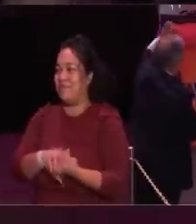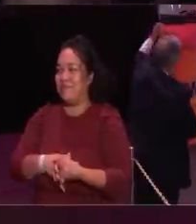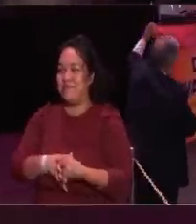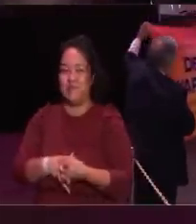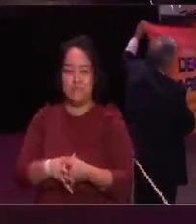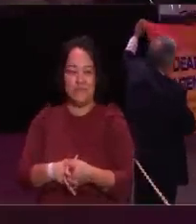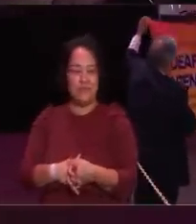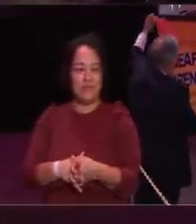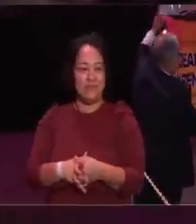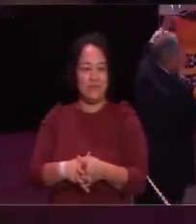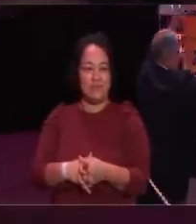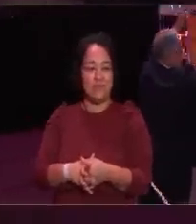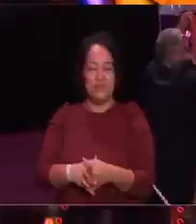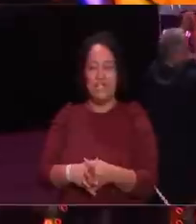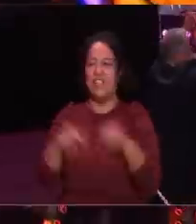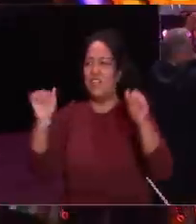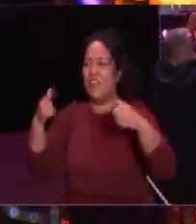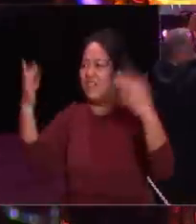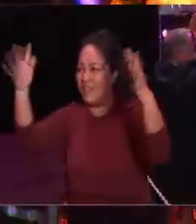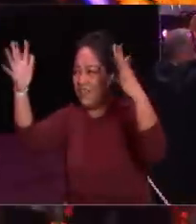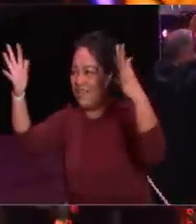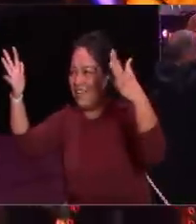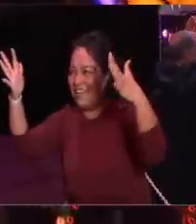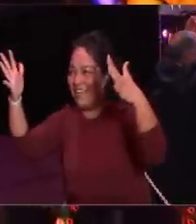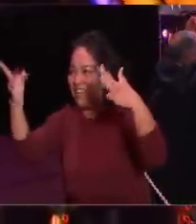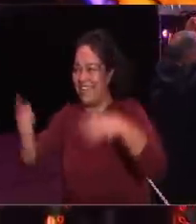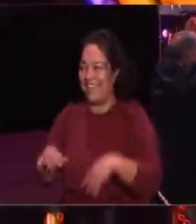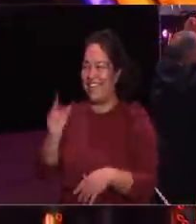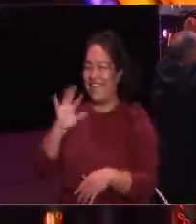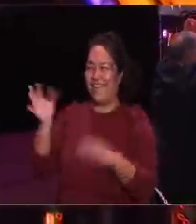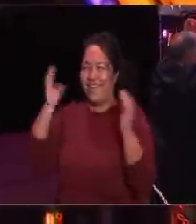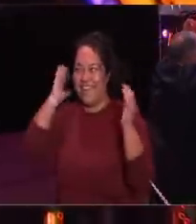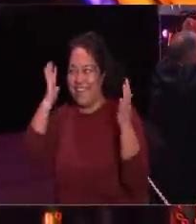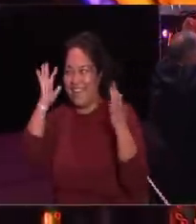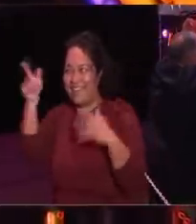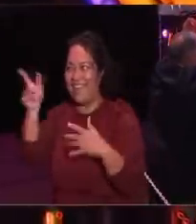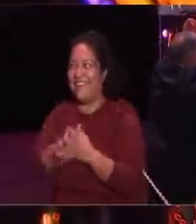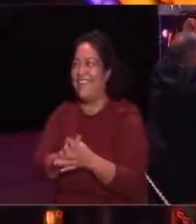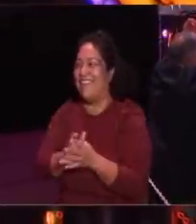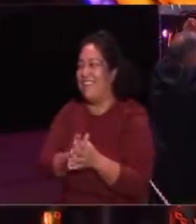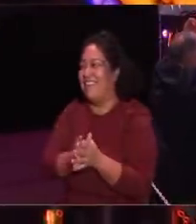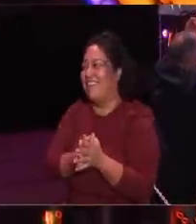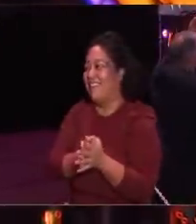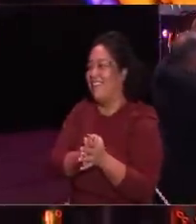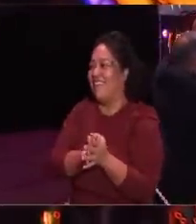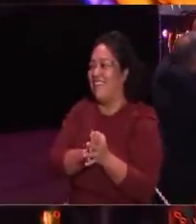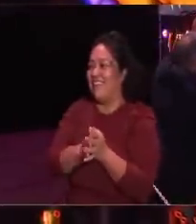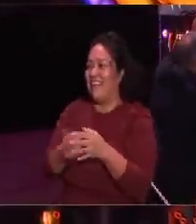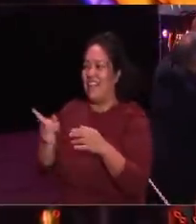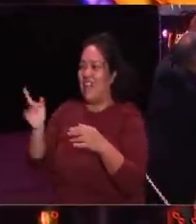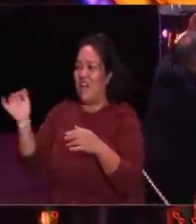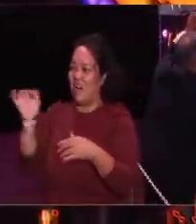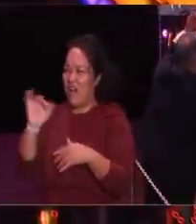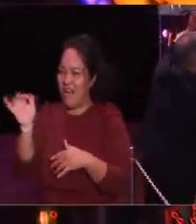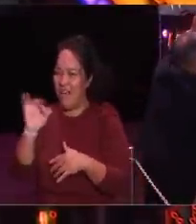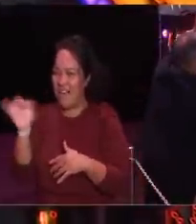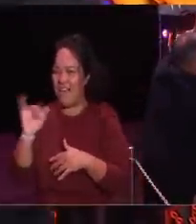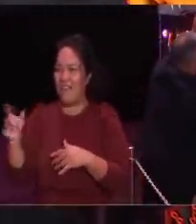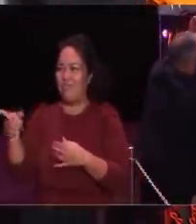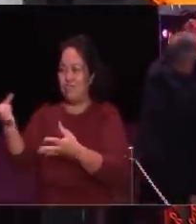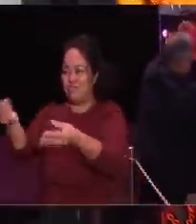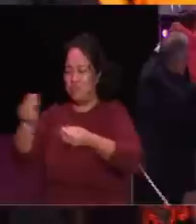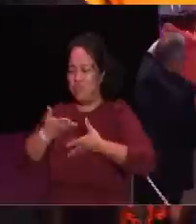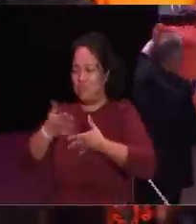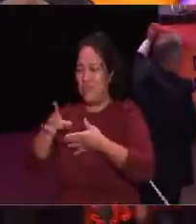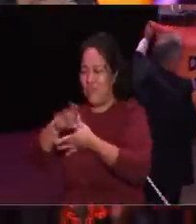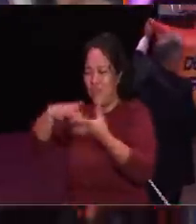You have to go like this, they don't hear you. Háganle así porque no los escuchan. Ellos también reciben el Espíritu Santo. They also receive the Holy